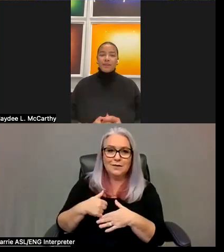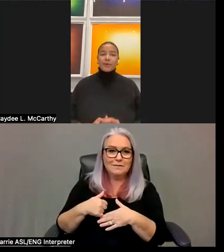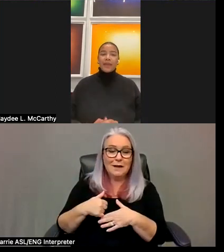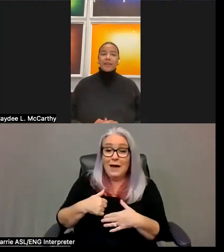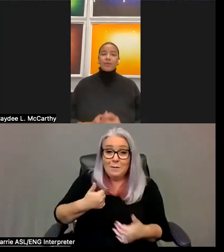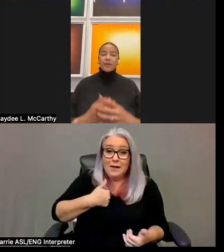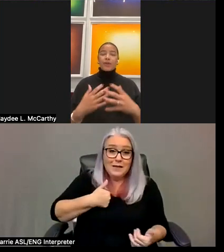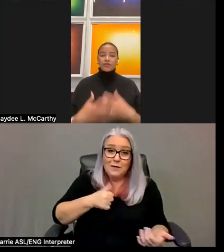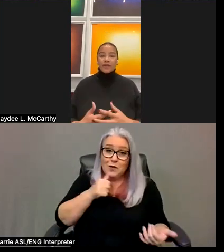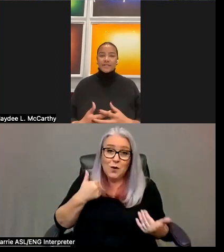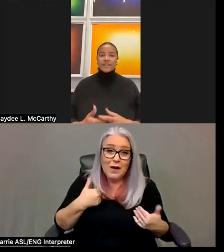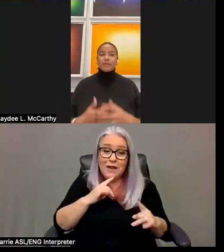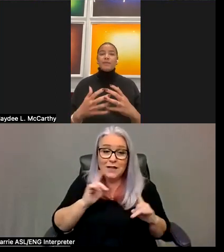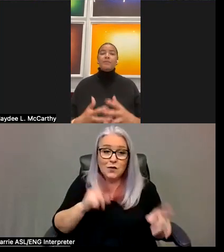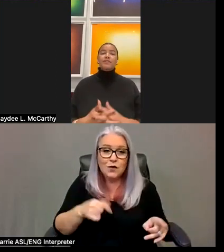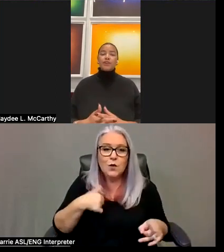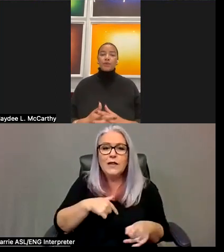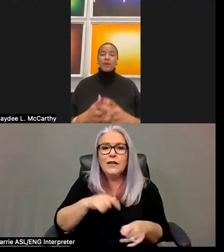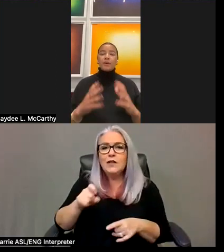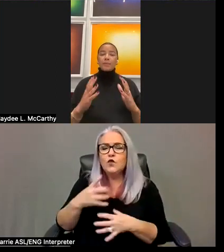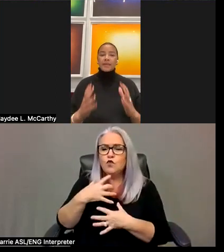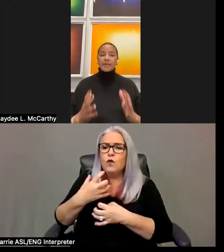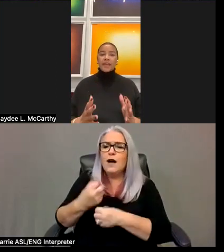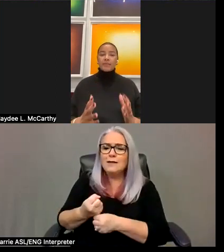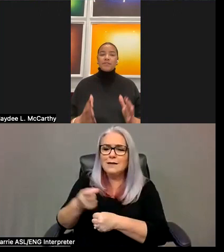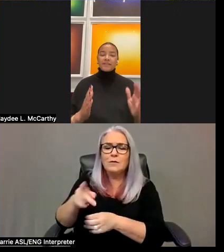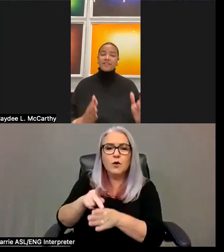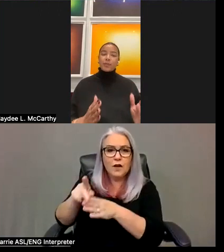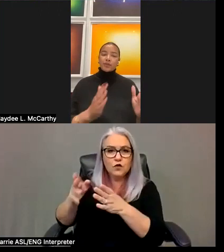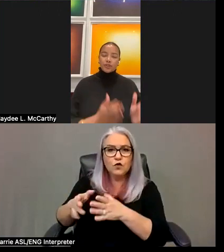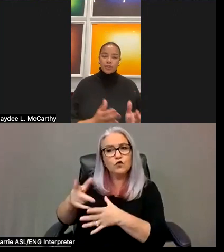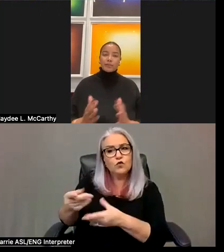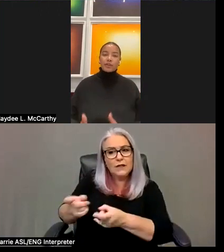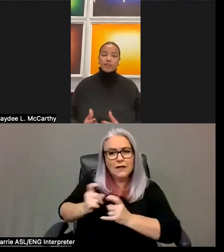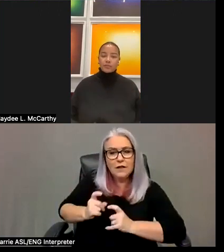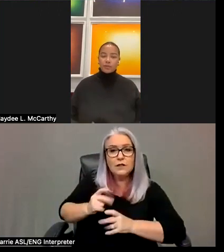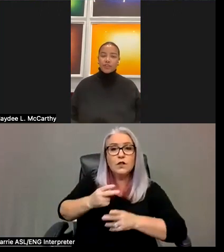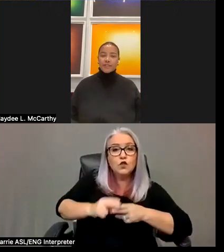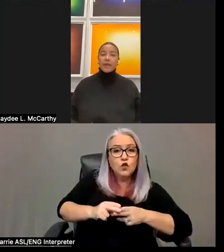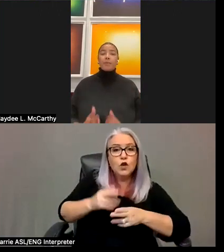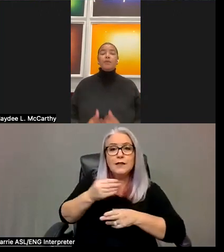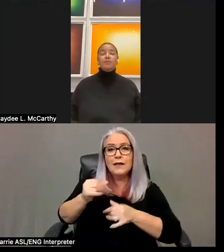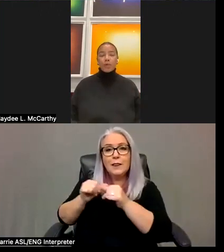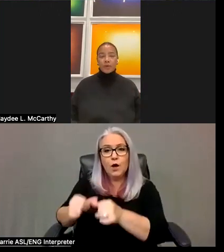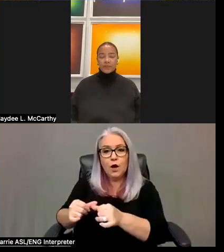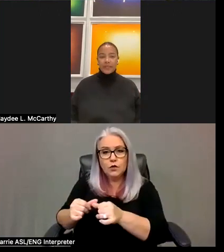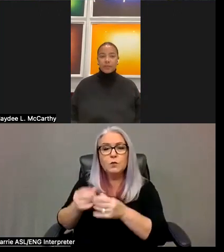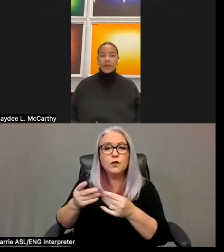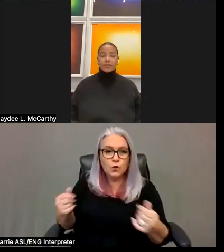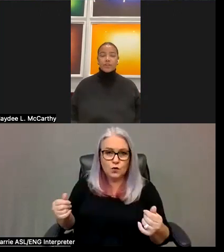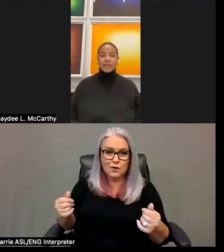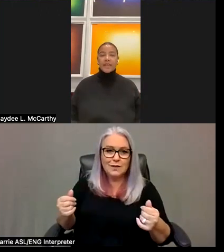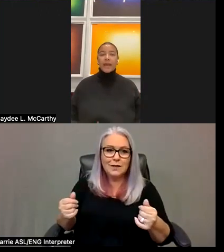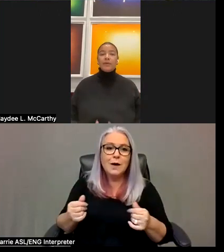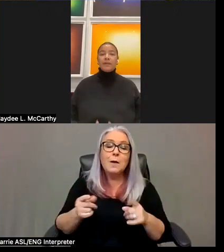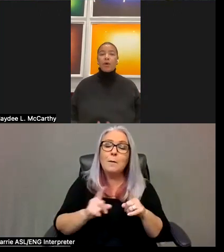leave it to people that we could entrust that would be able to give us both short-term and long-term solutions. But most importantly, what I